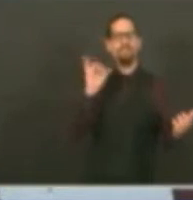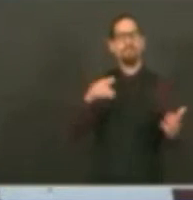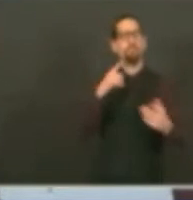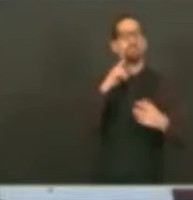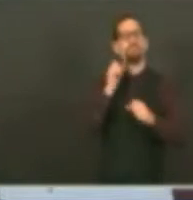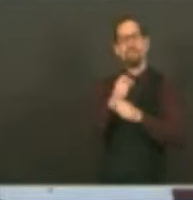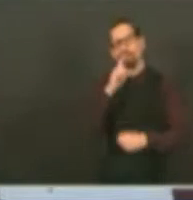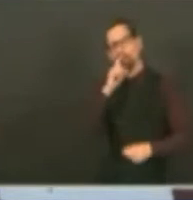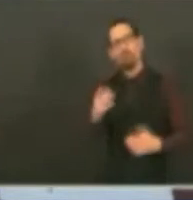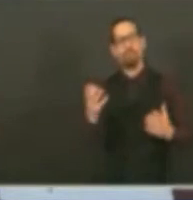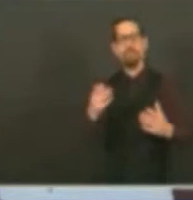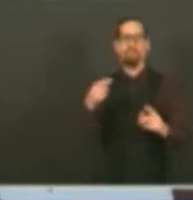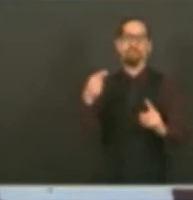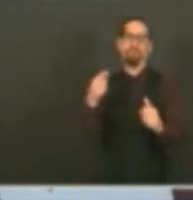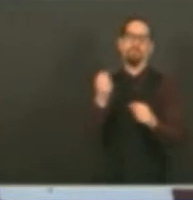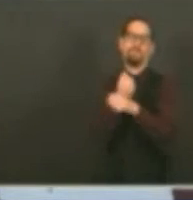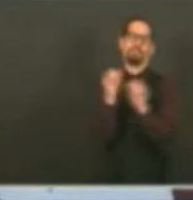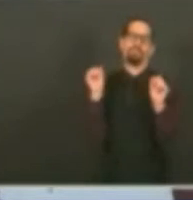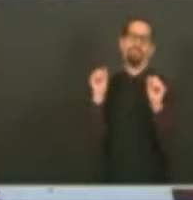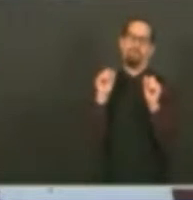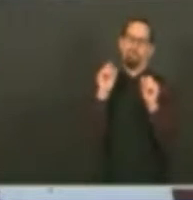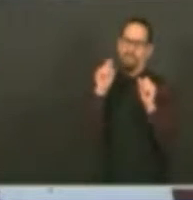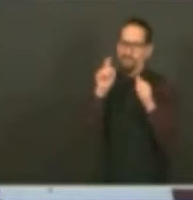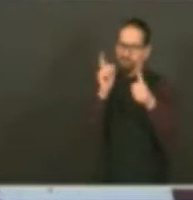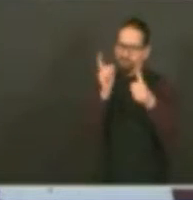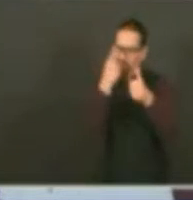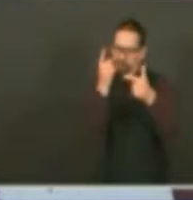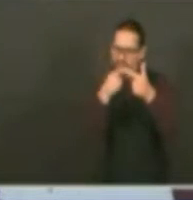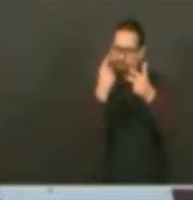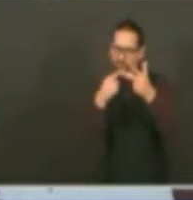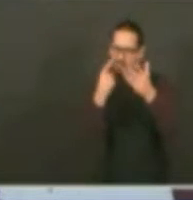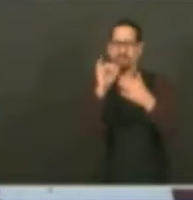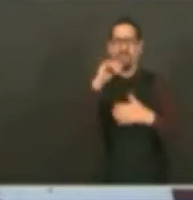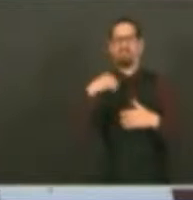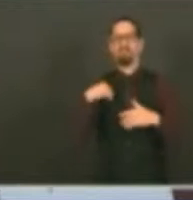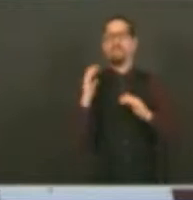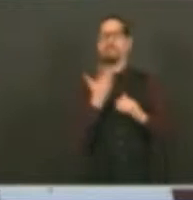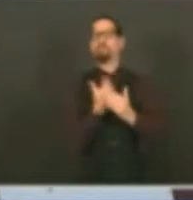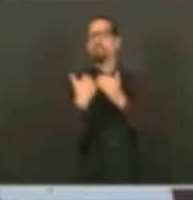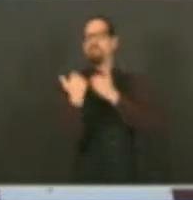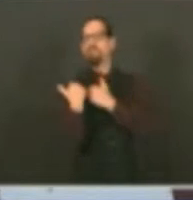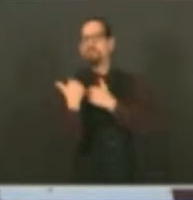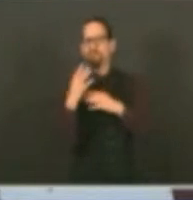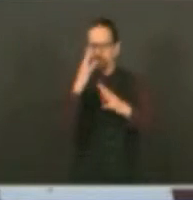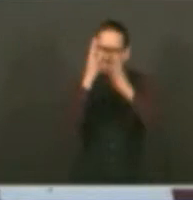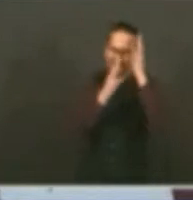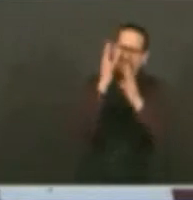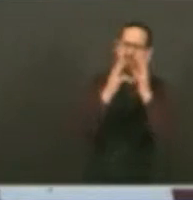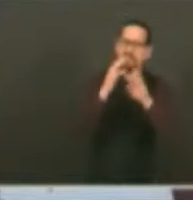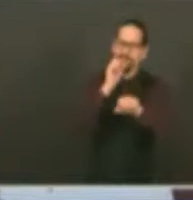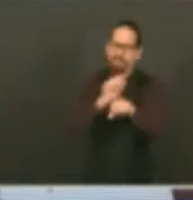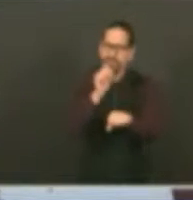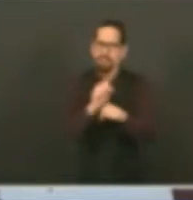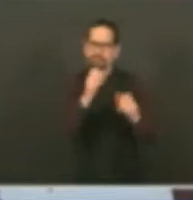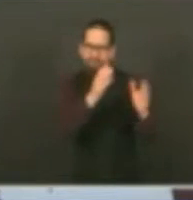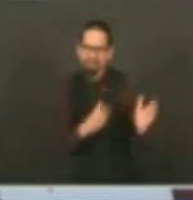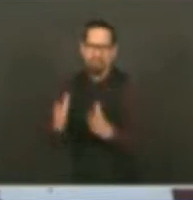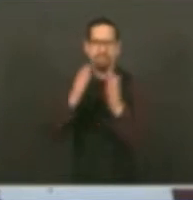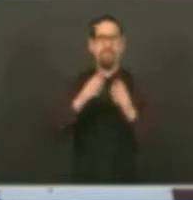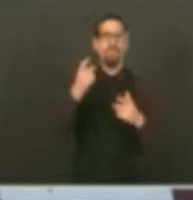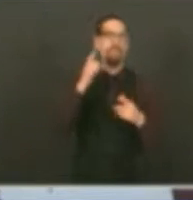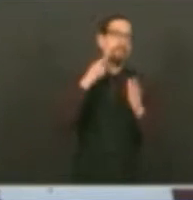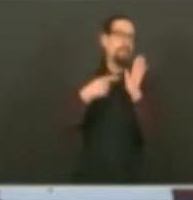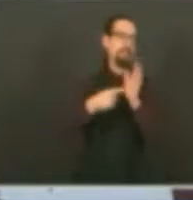school? And that's just work and creativity. More HEPA filters, more windows, more facilities, more teachers, more support.